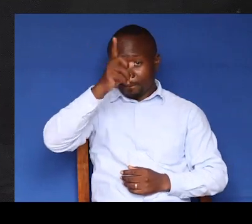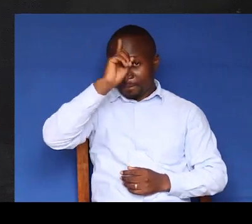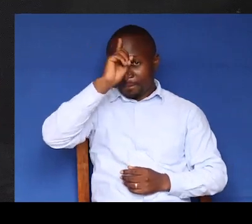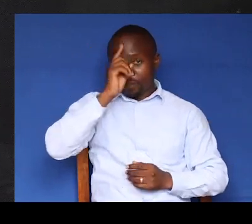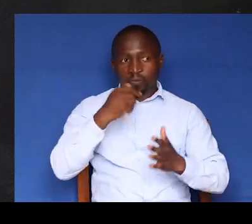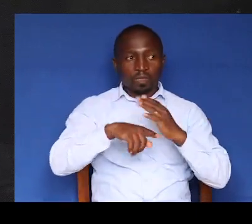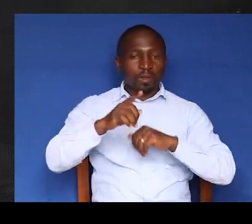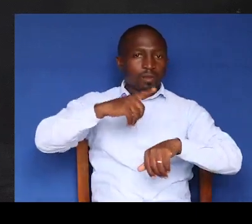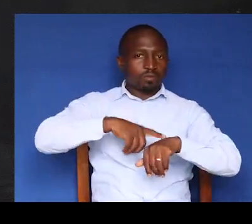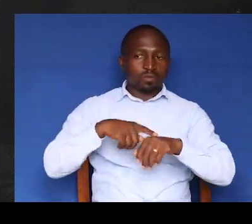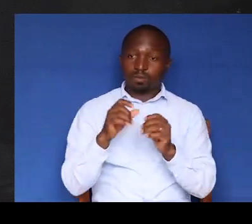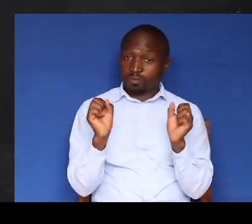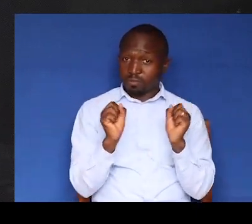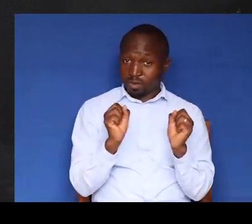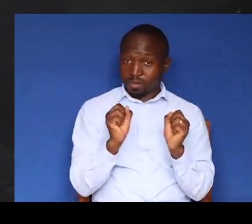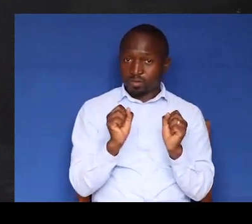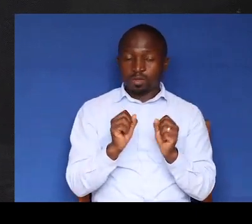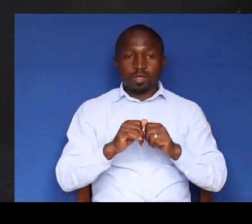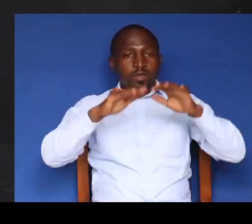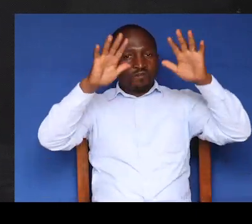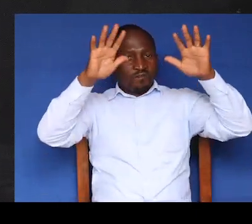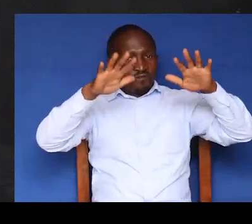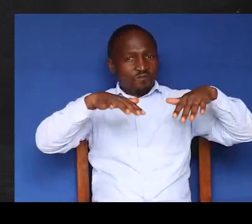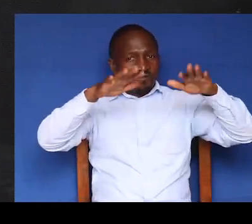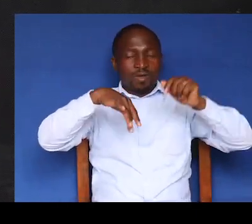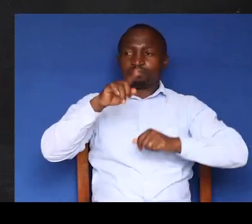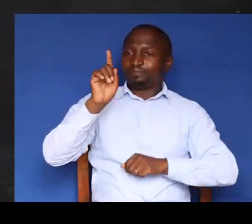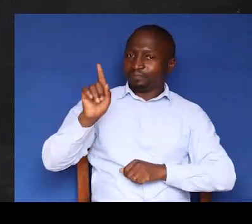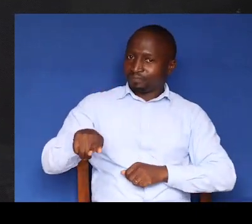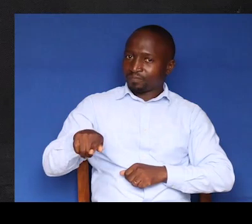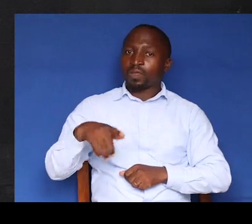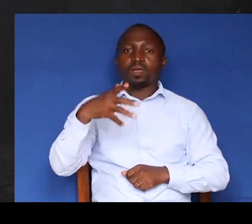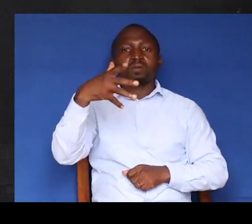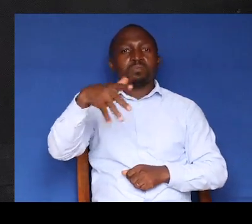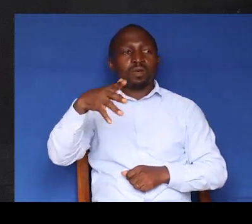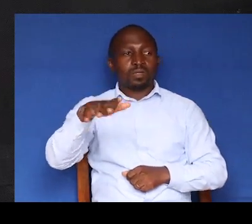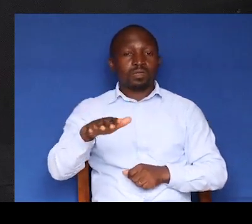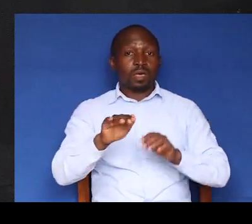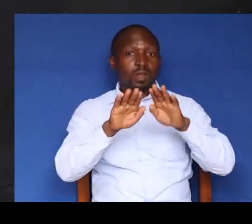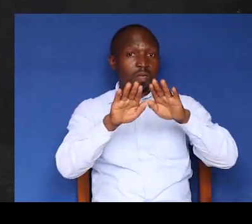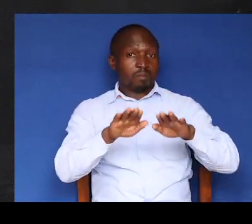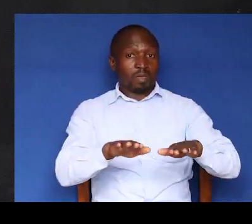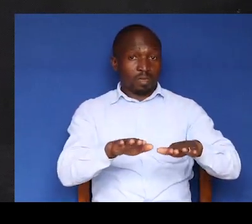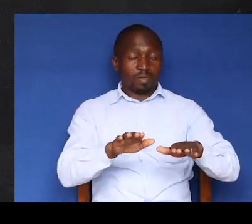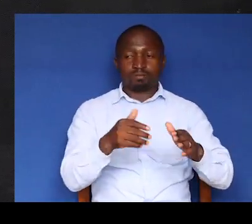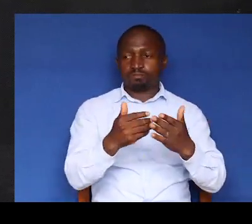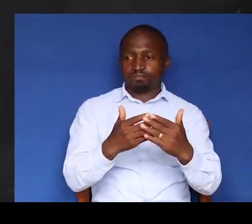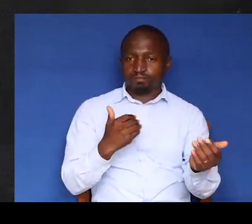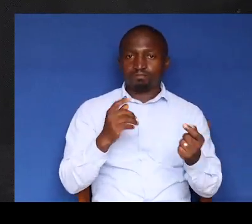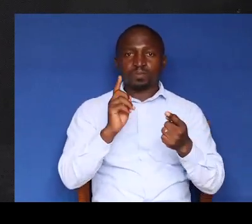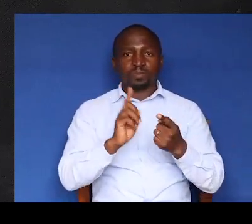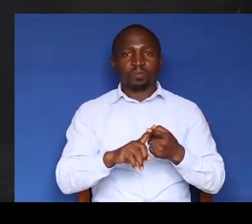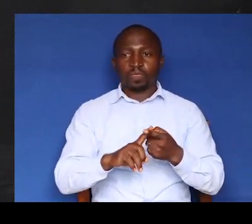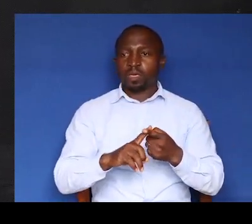But in the winter season, rains used to occur and the water retained by being